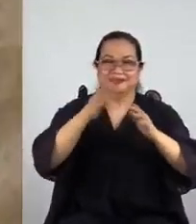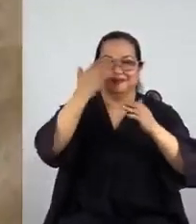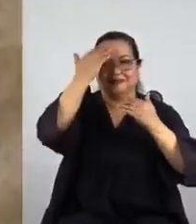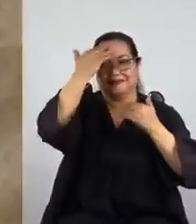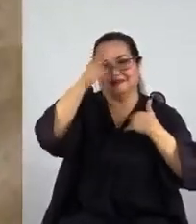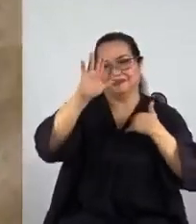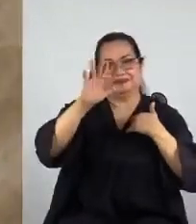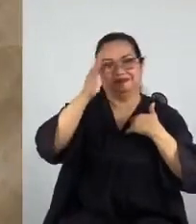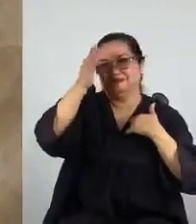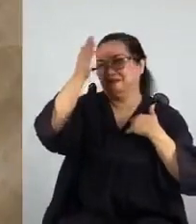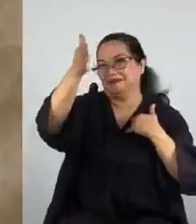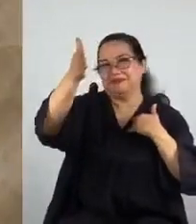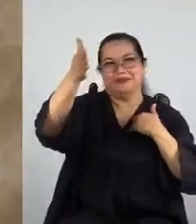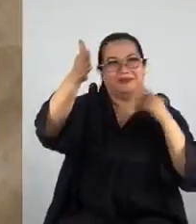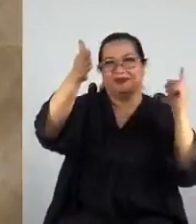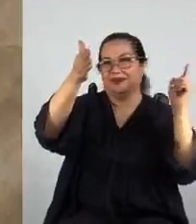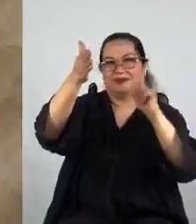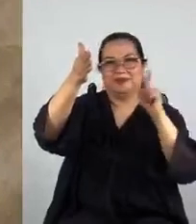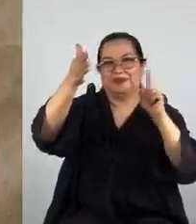what lies ahead.